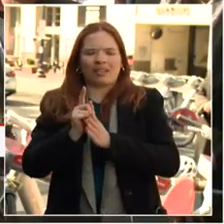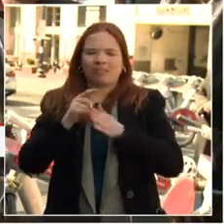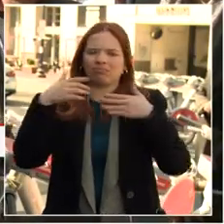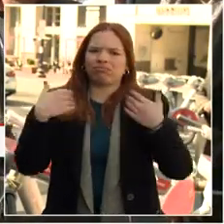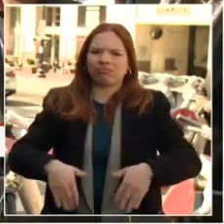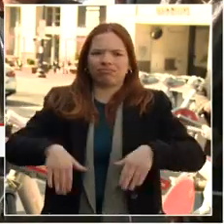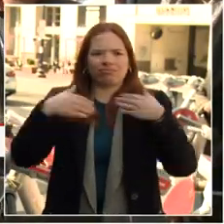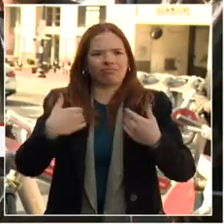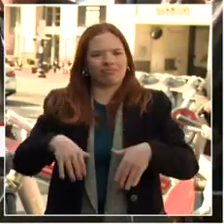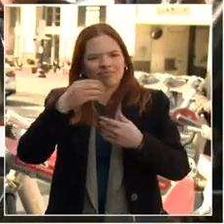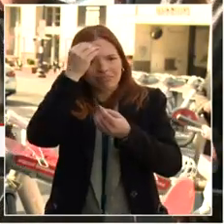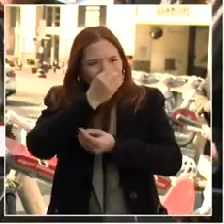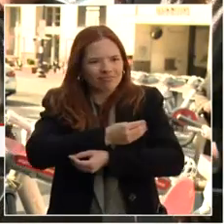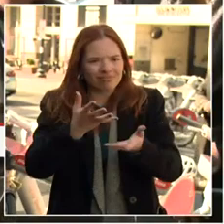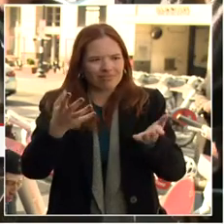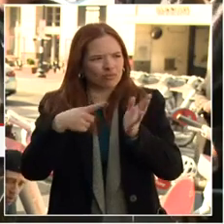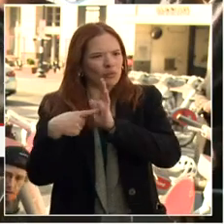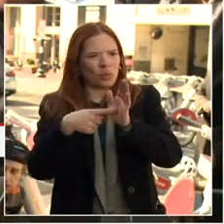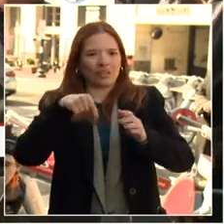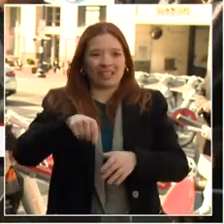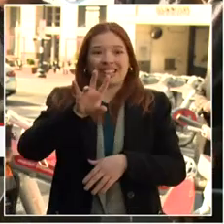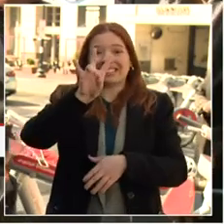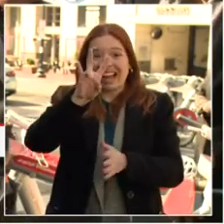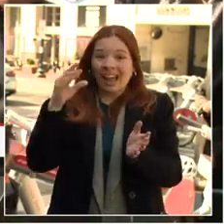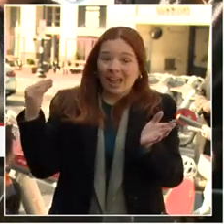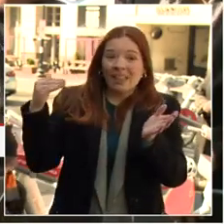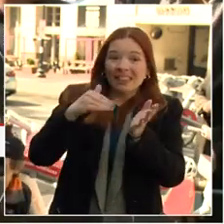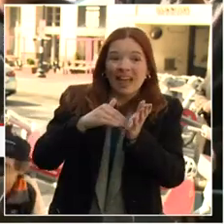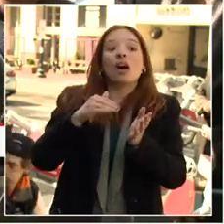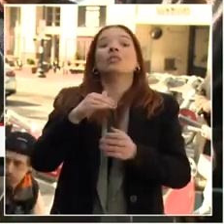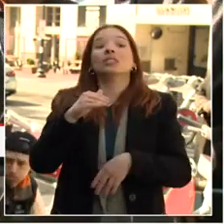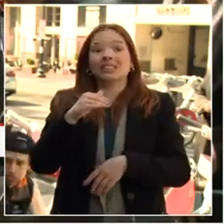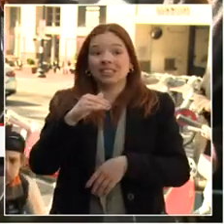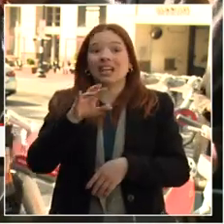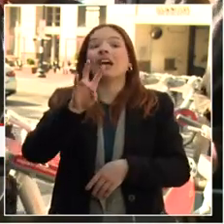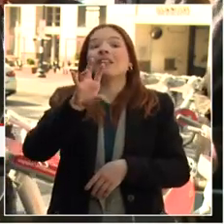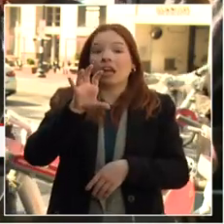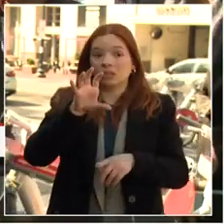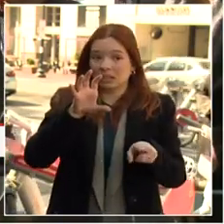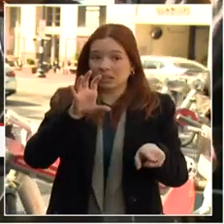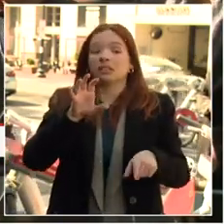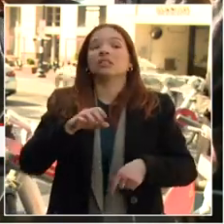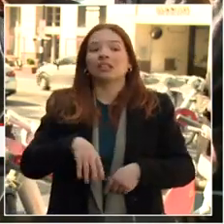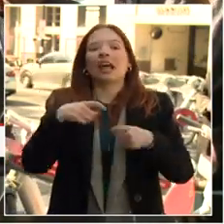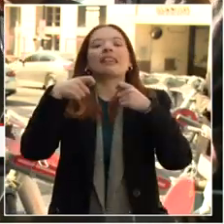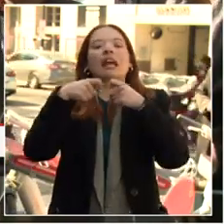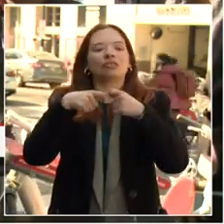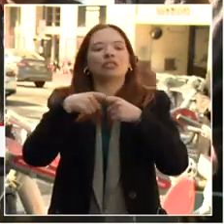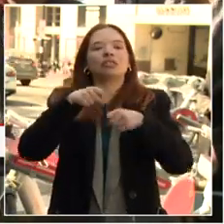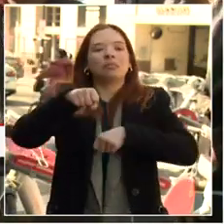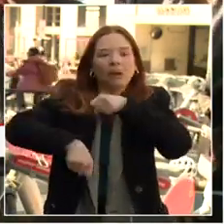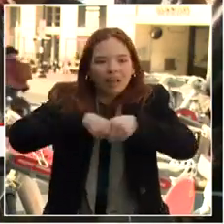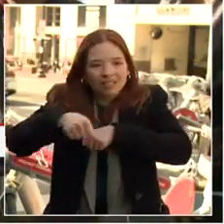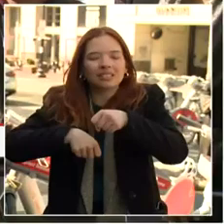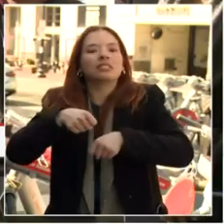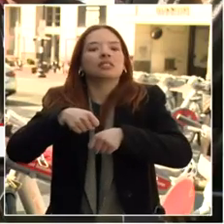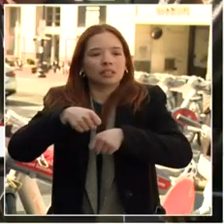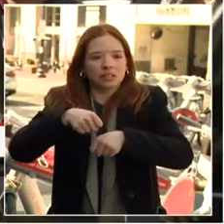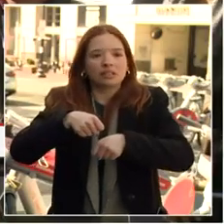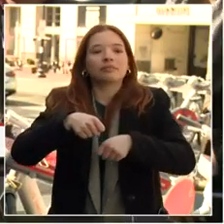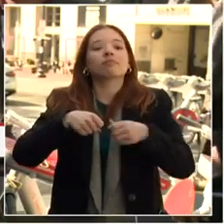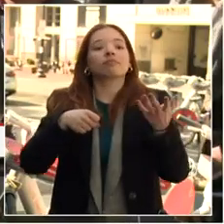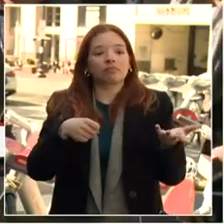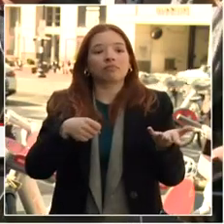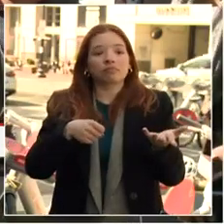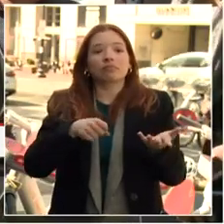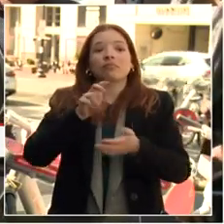next-generation e-bikes to the district and 150 more to Arlington and Fairfax counties for a total of 850 new bikes. This will more than